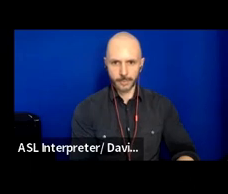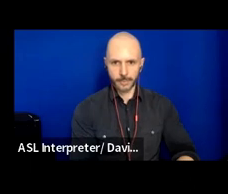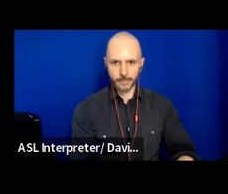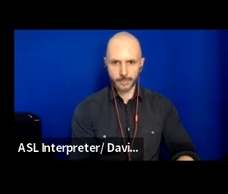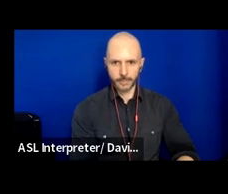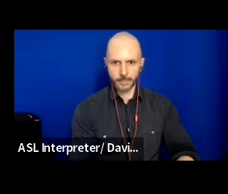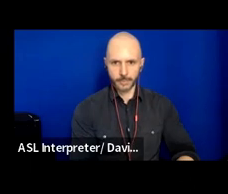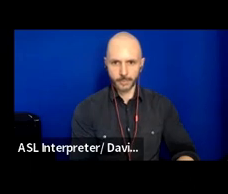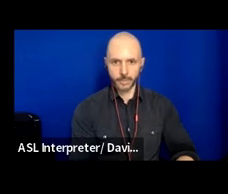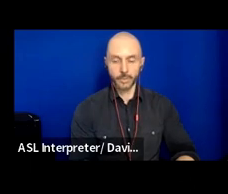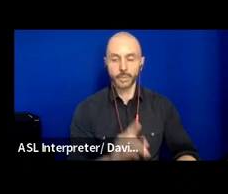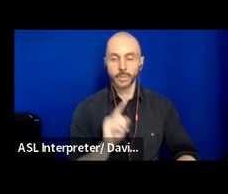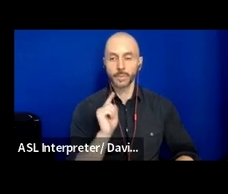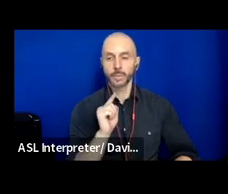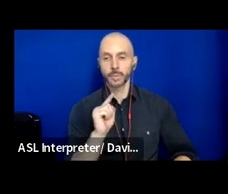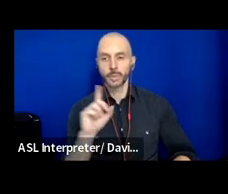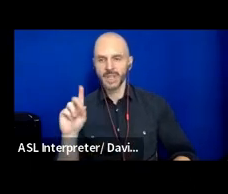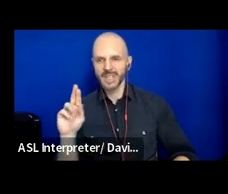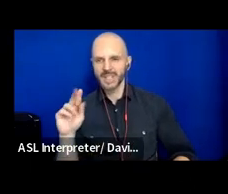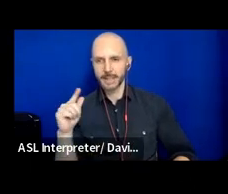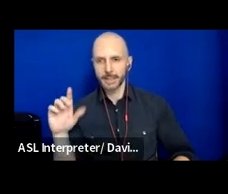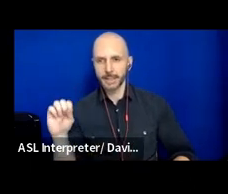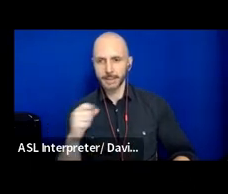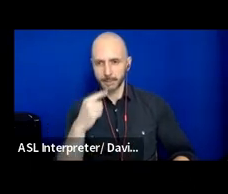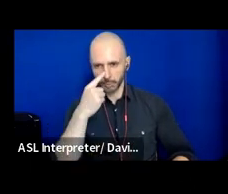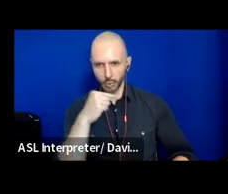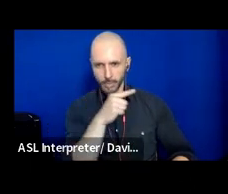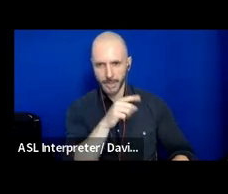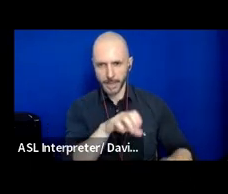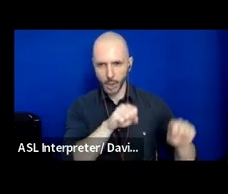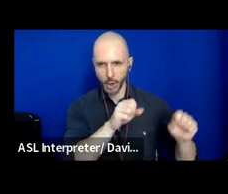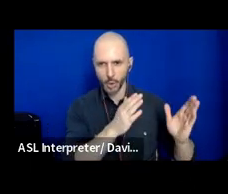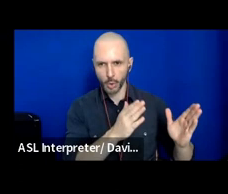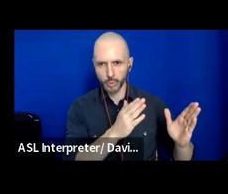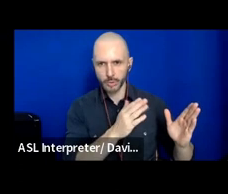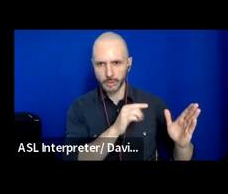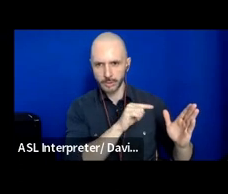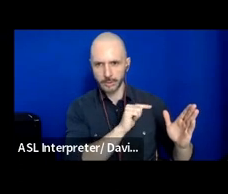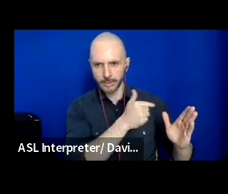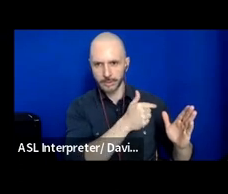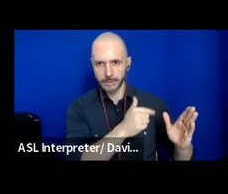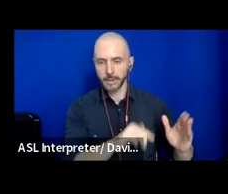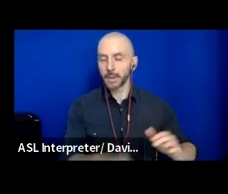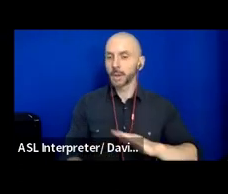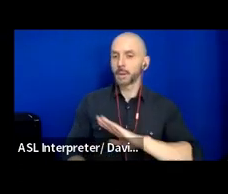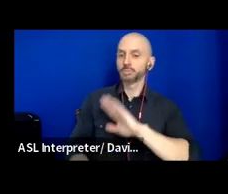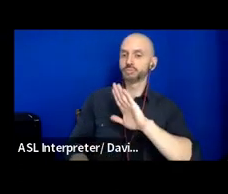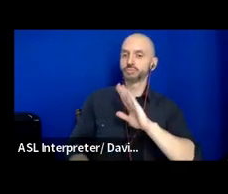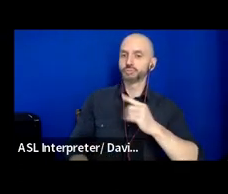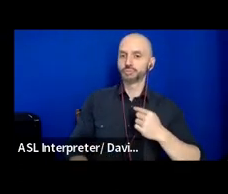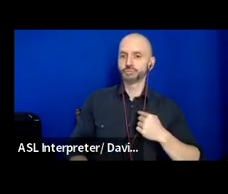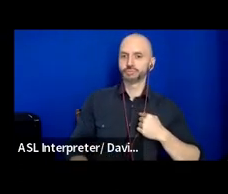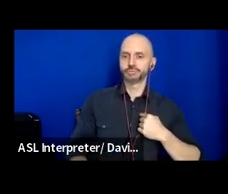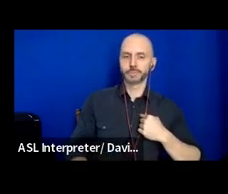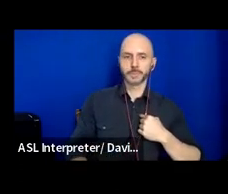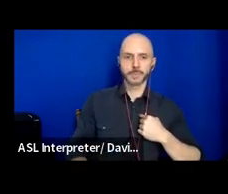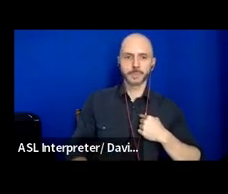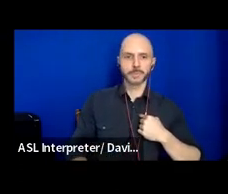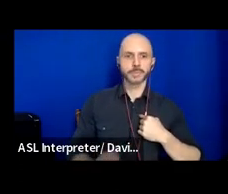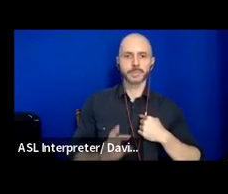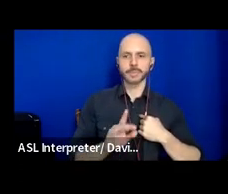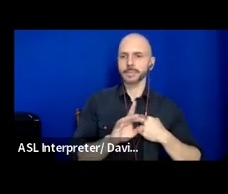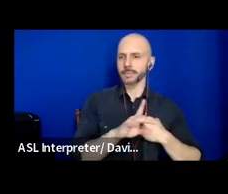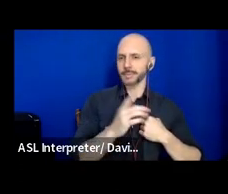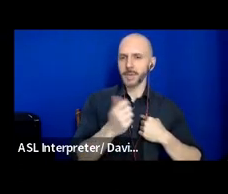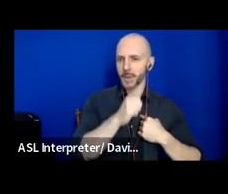And so maybe Ilona, if you can start giving us some examples of what we're Yeah, actually, I'll do that, Douglas. okay, Yeah. So I'm seeing a lot